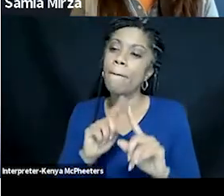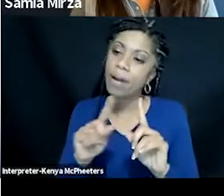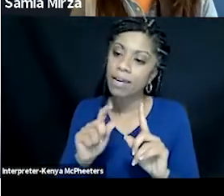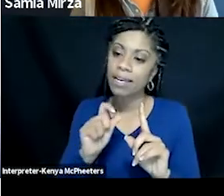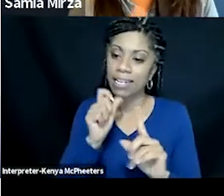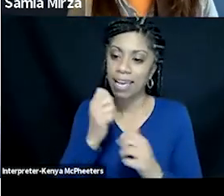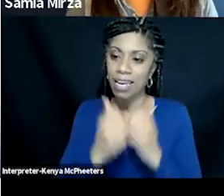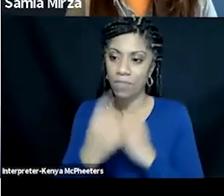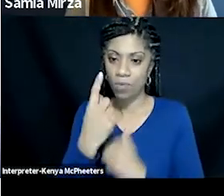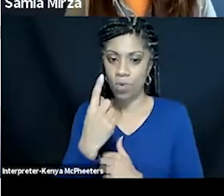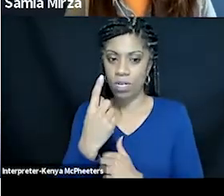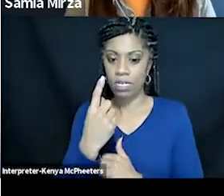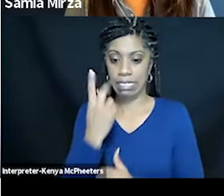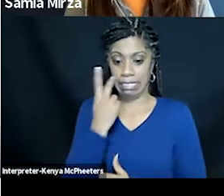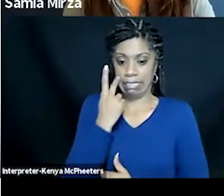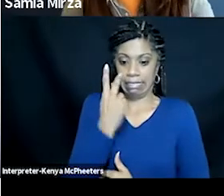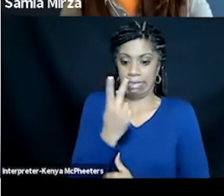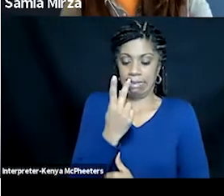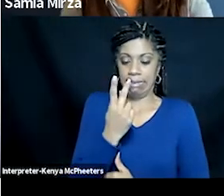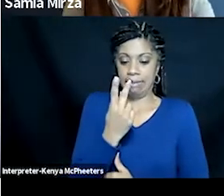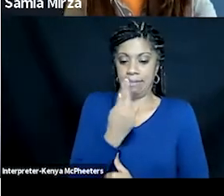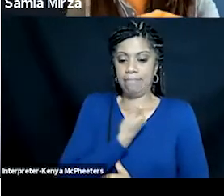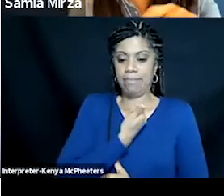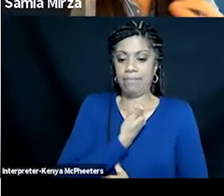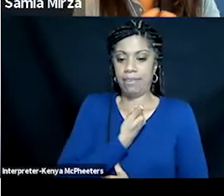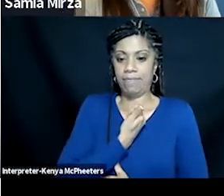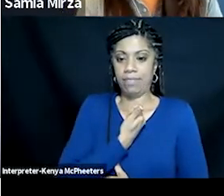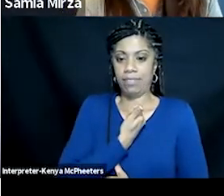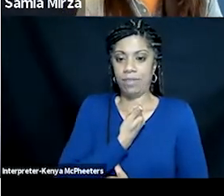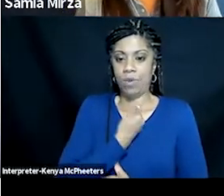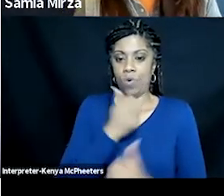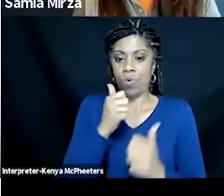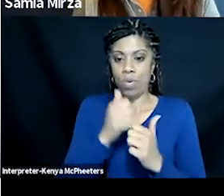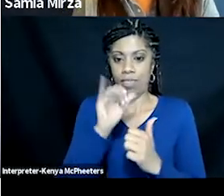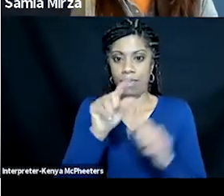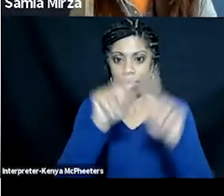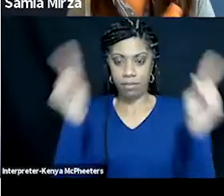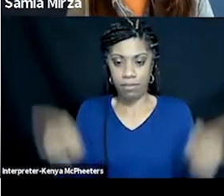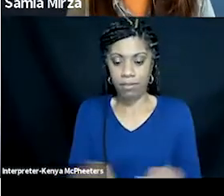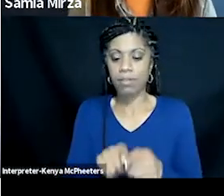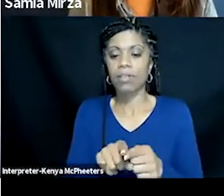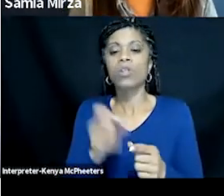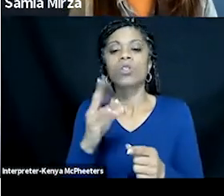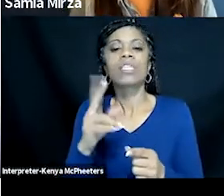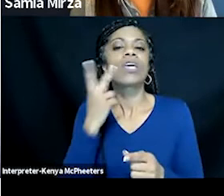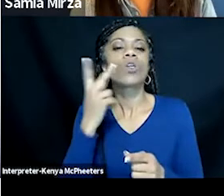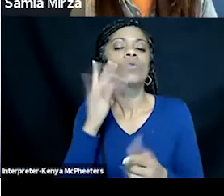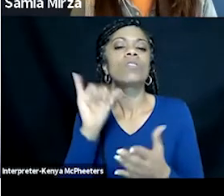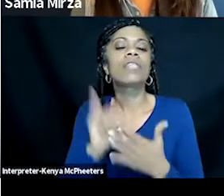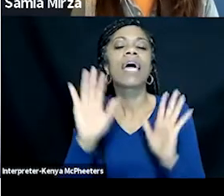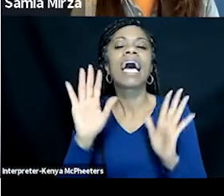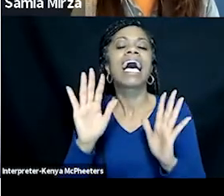able to see themselves in that multicultural frame. And so folks tended to go on the safer side of using colorblind frame